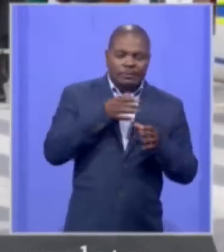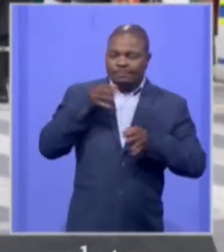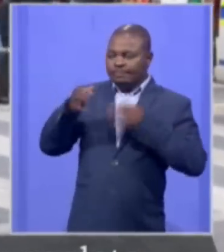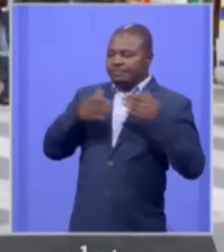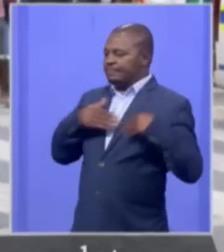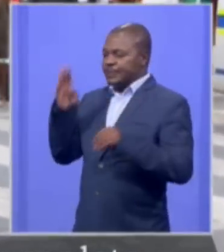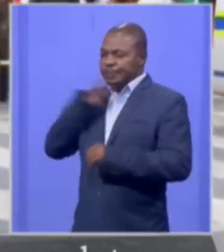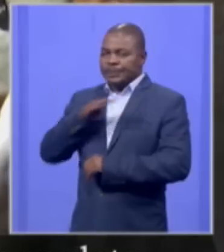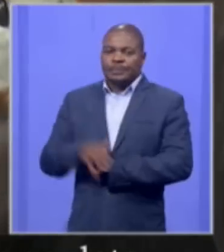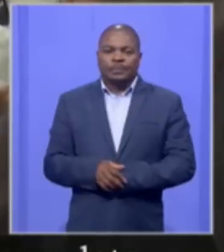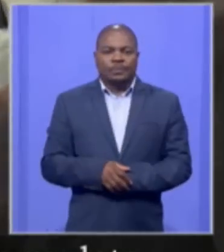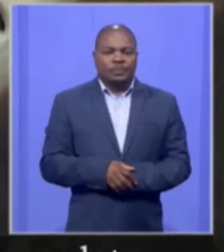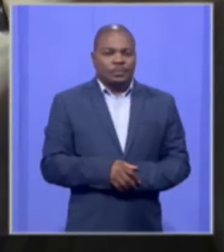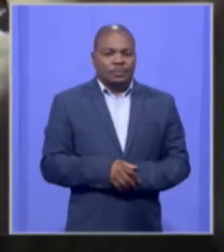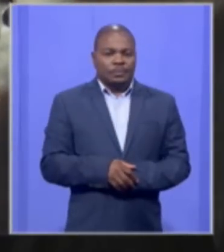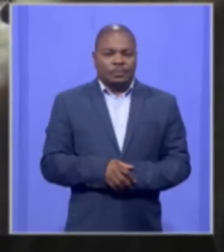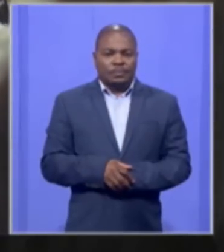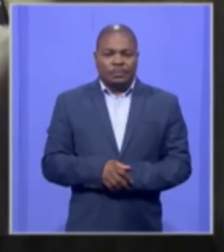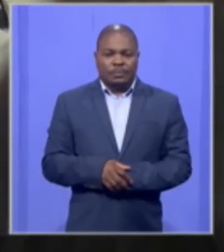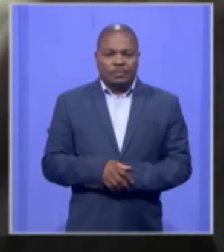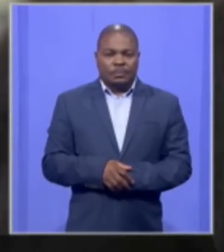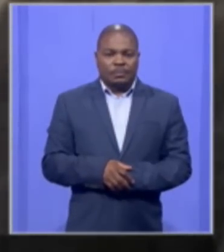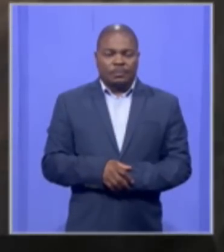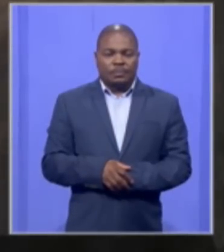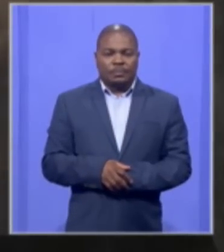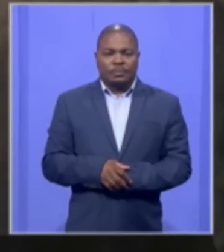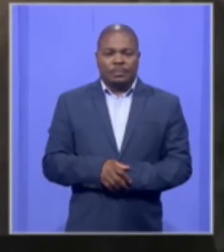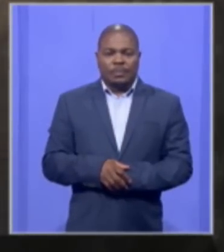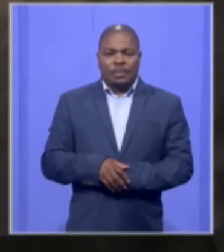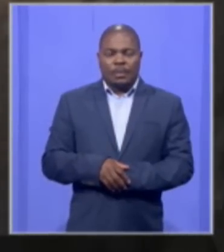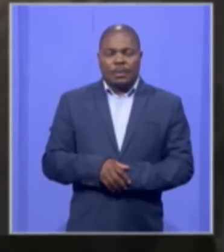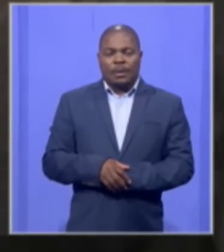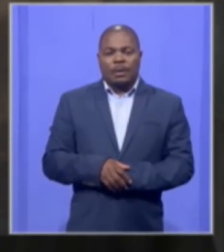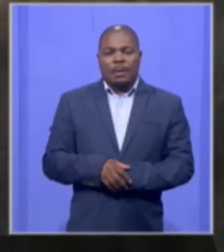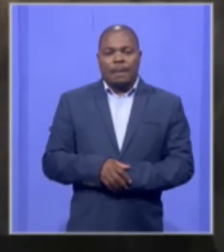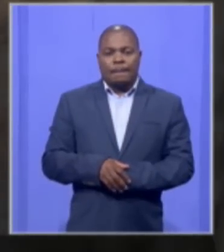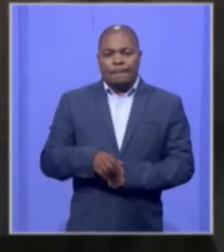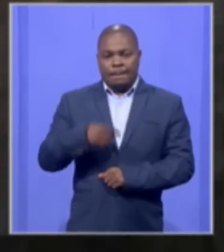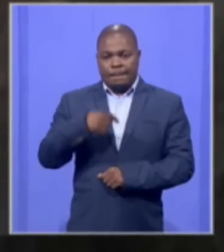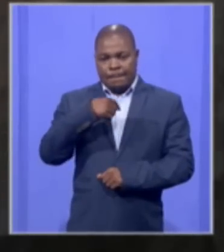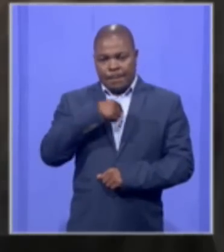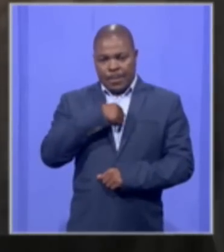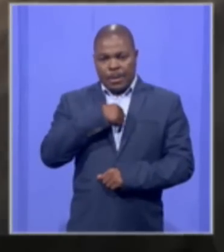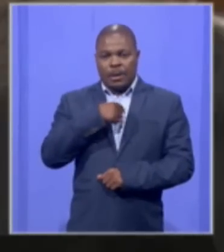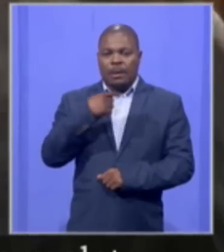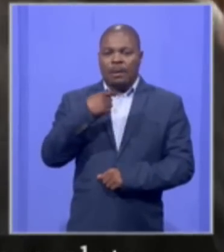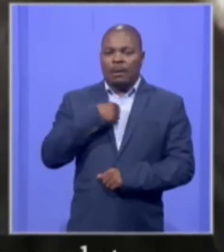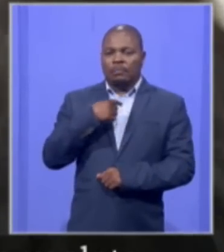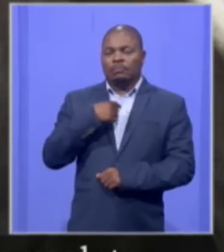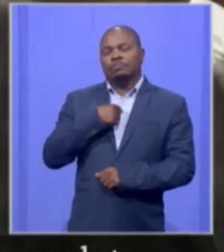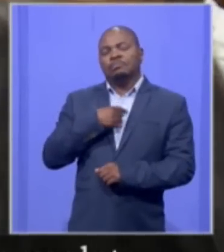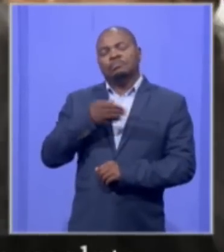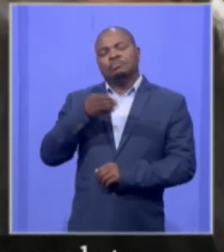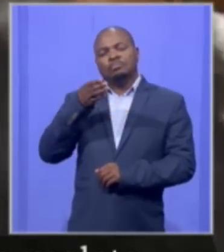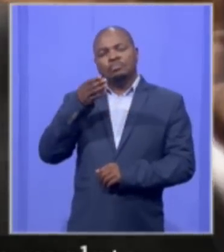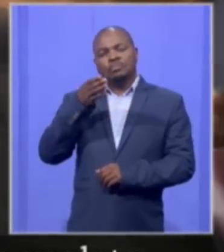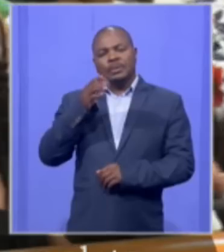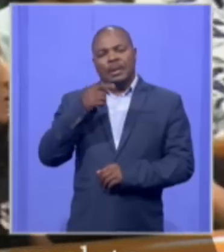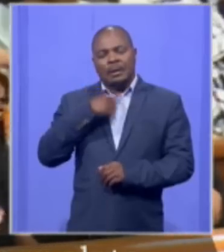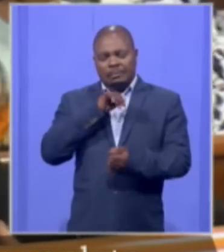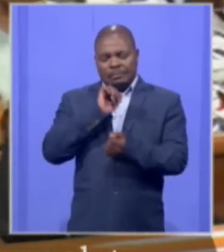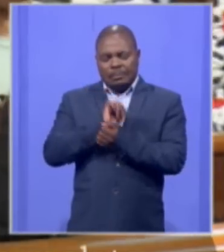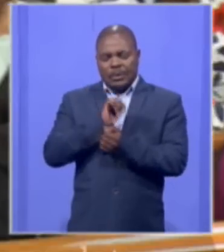thank God. I give him all praise. I am 67 by July, next July. I've been in prison for